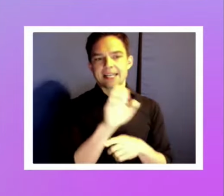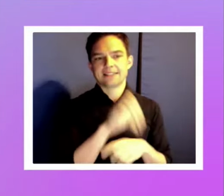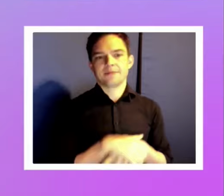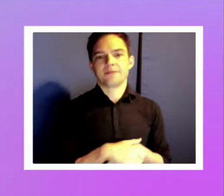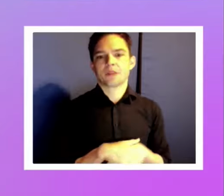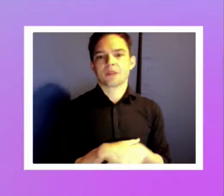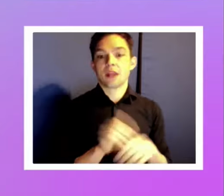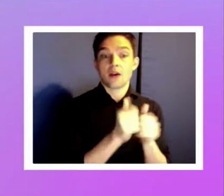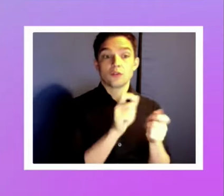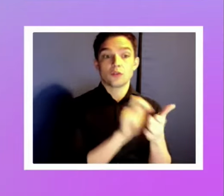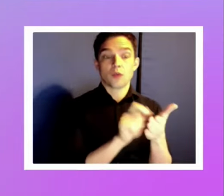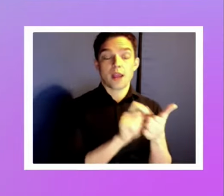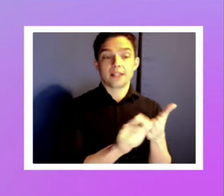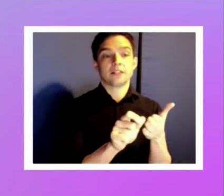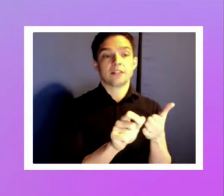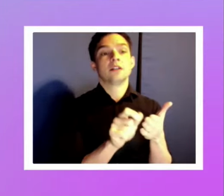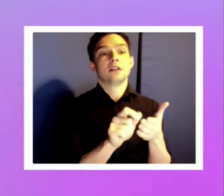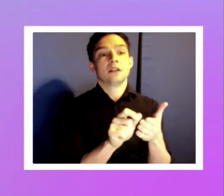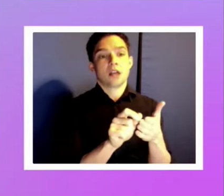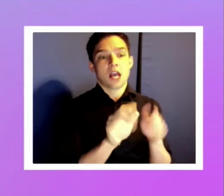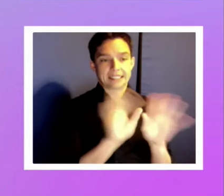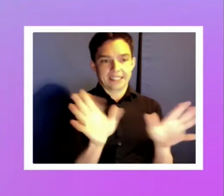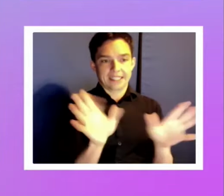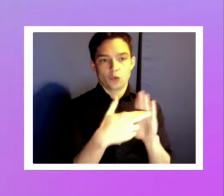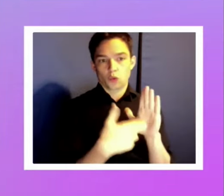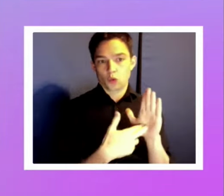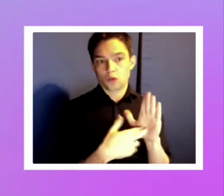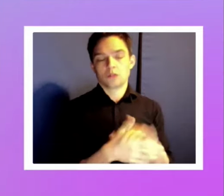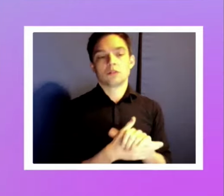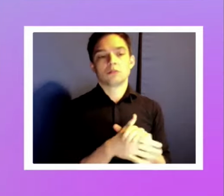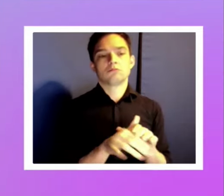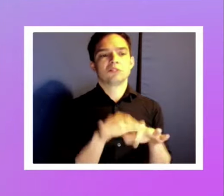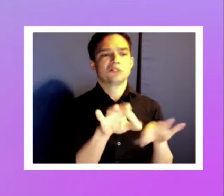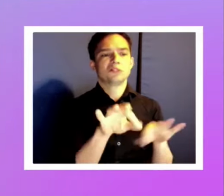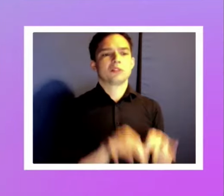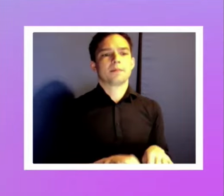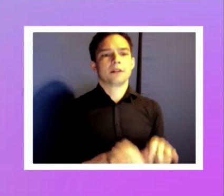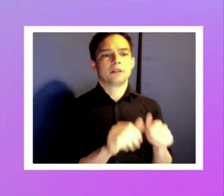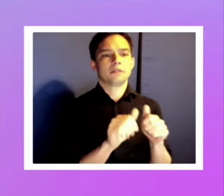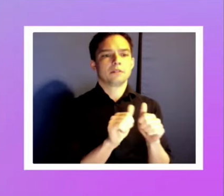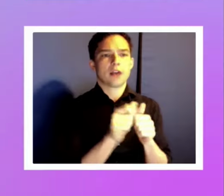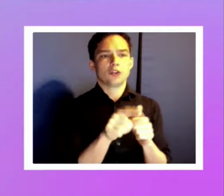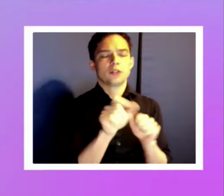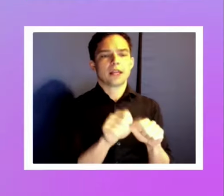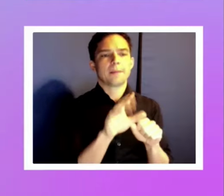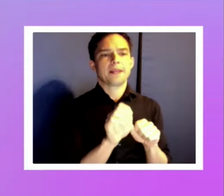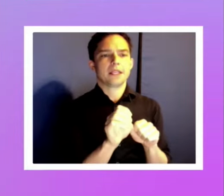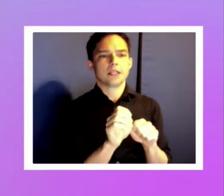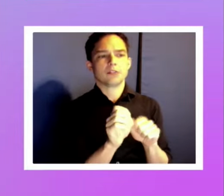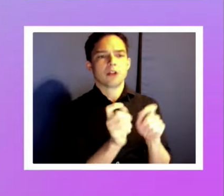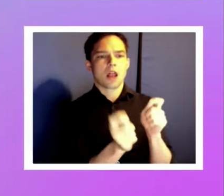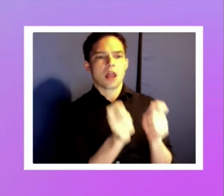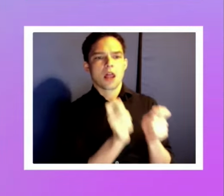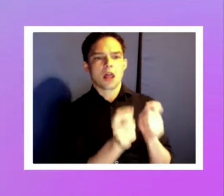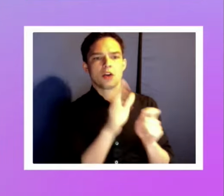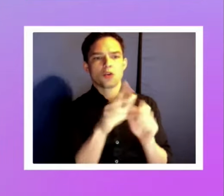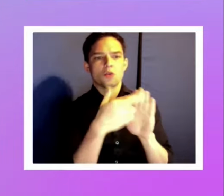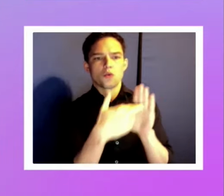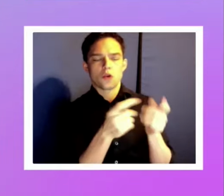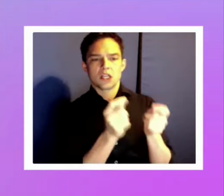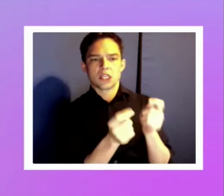to write an unambiguous rule. It describes where you can be subjective in your rule, where it has to be